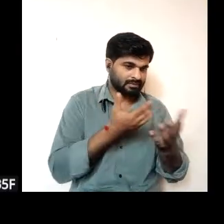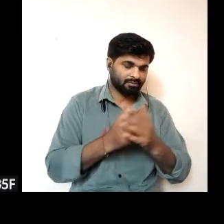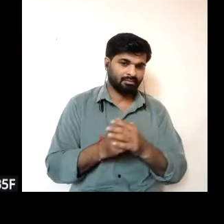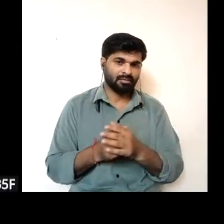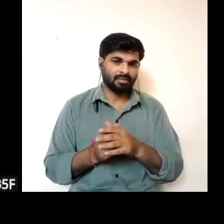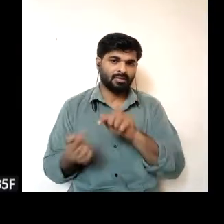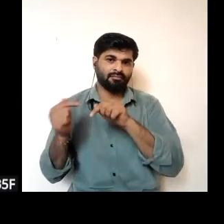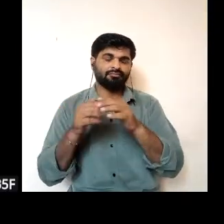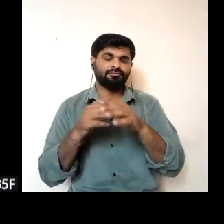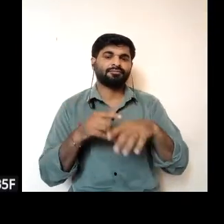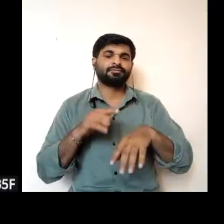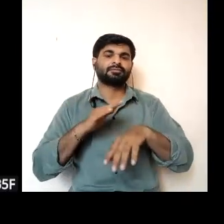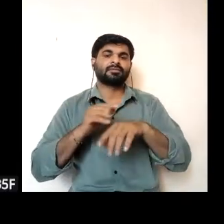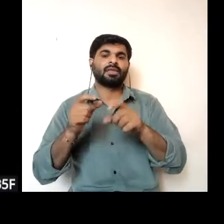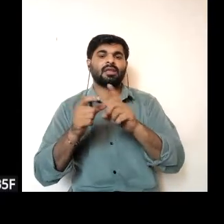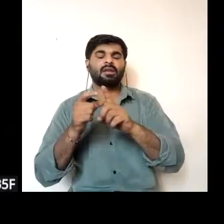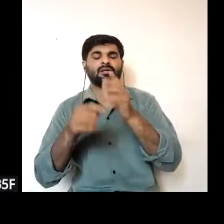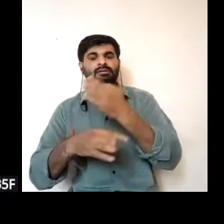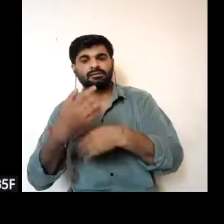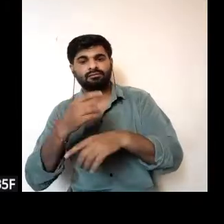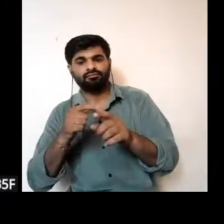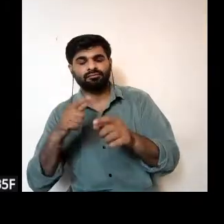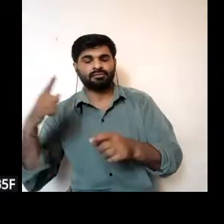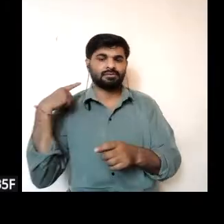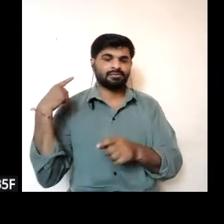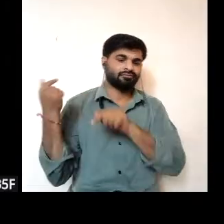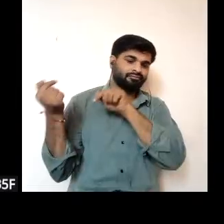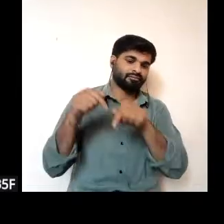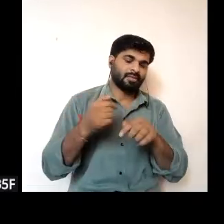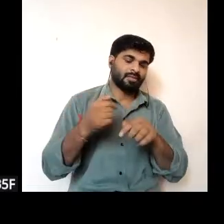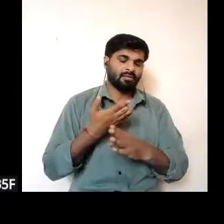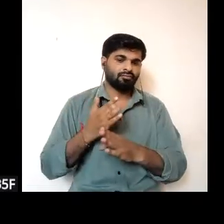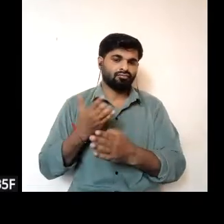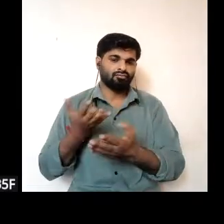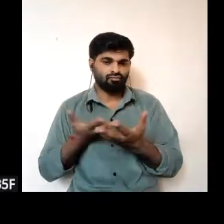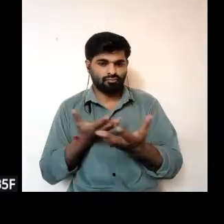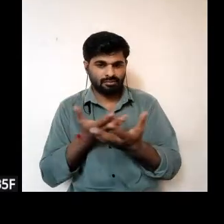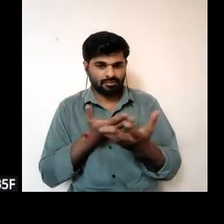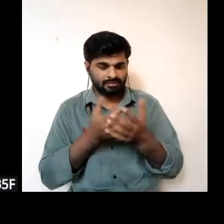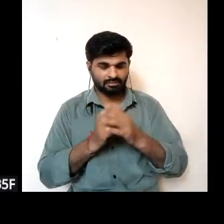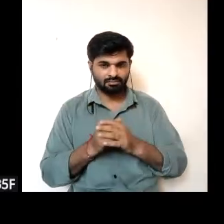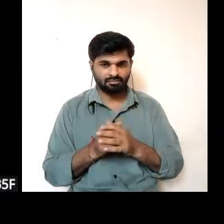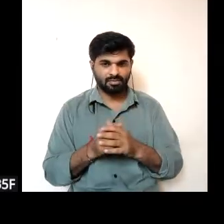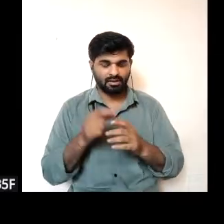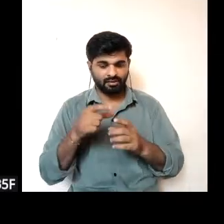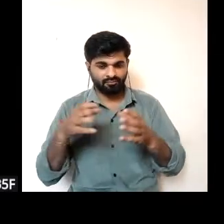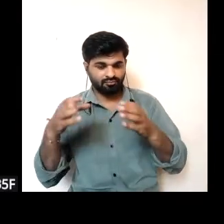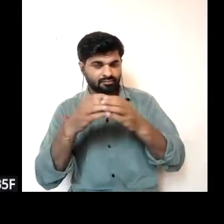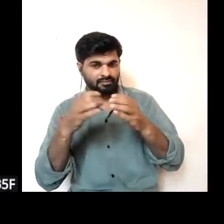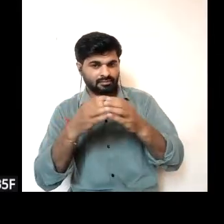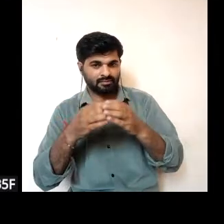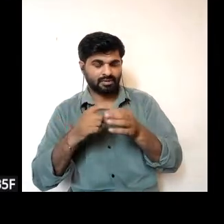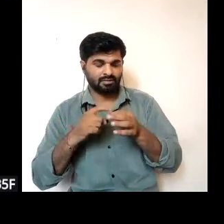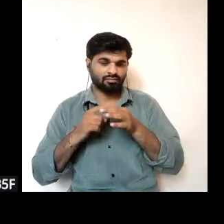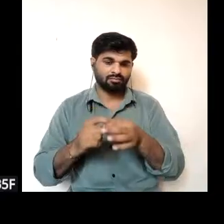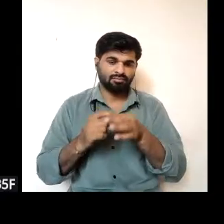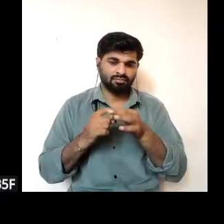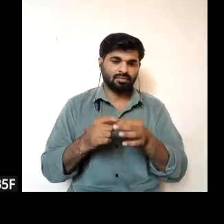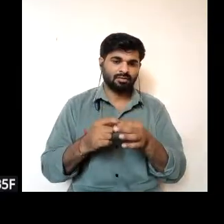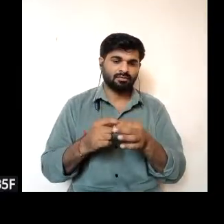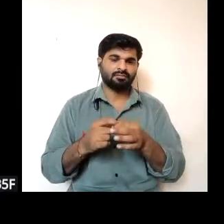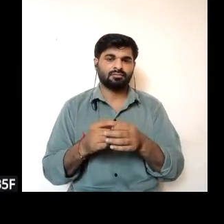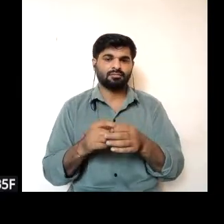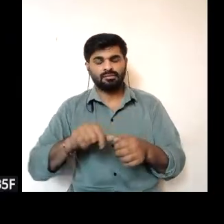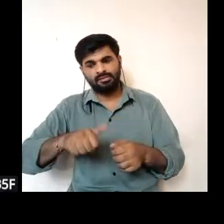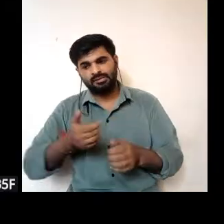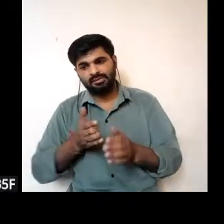this question whether we go with the Washington group question of functional questions, or do we go with,